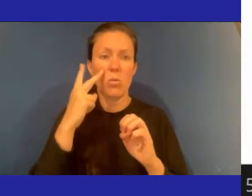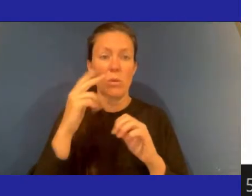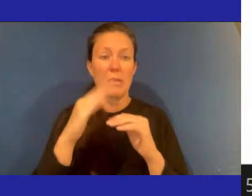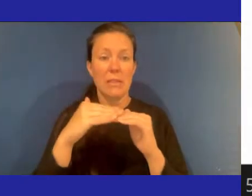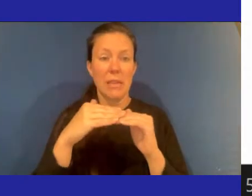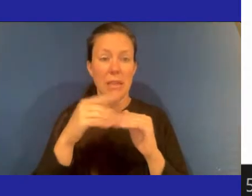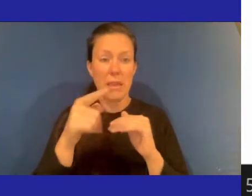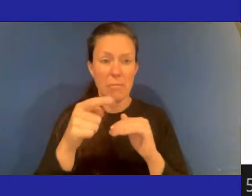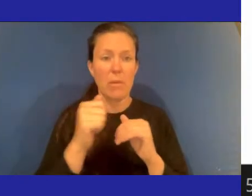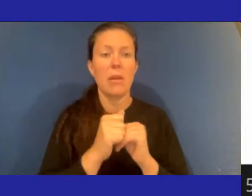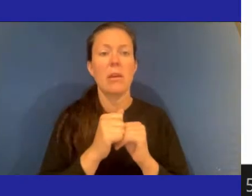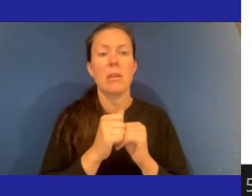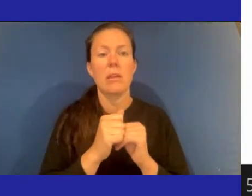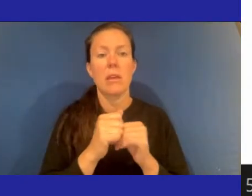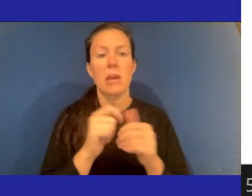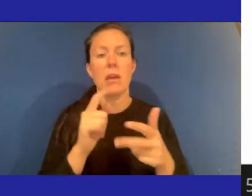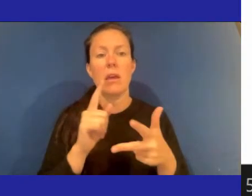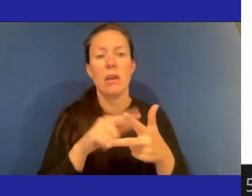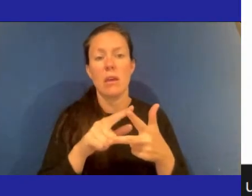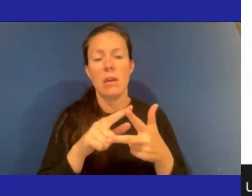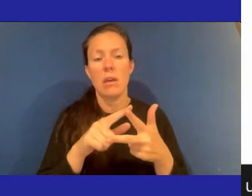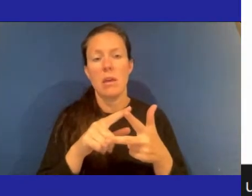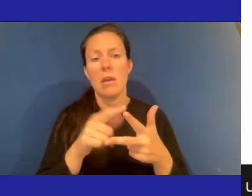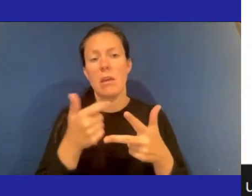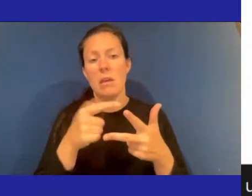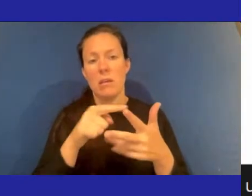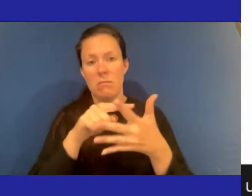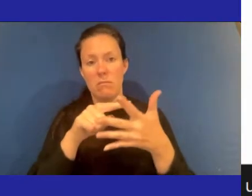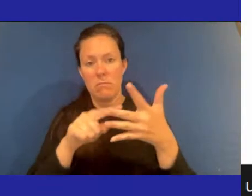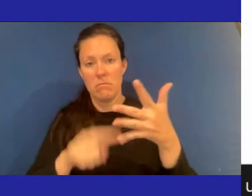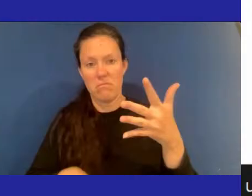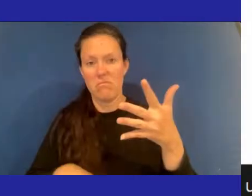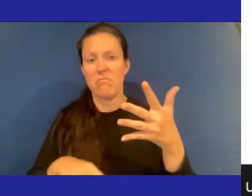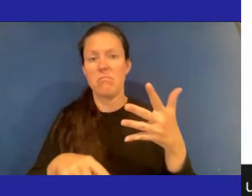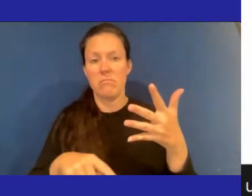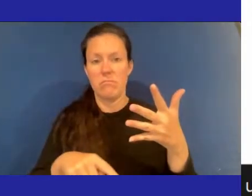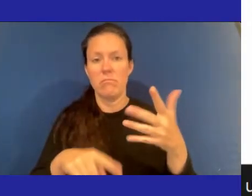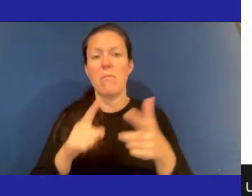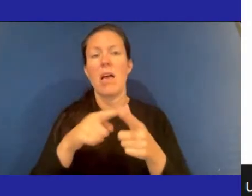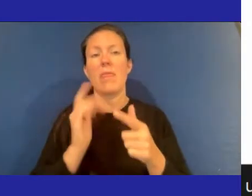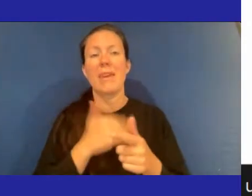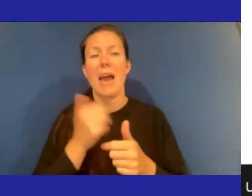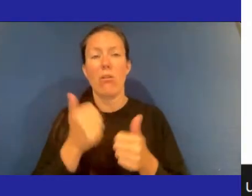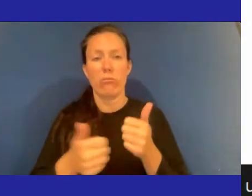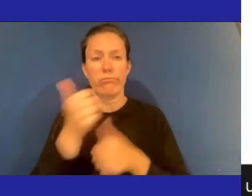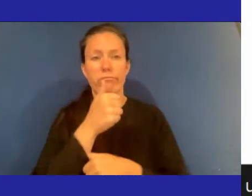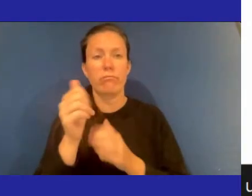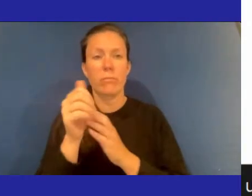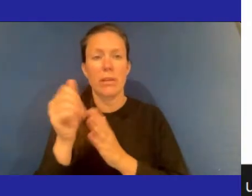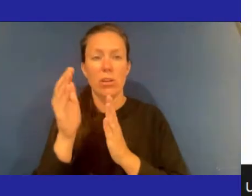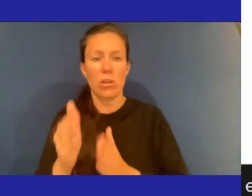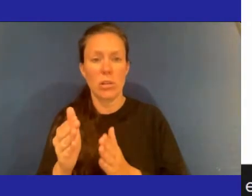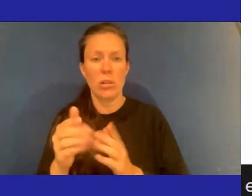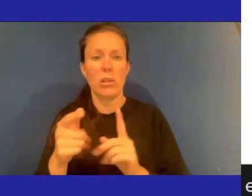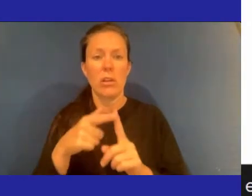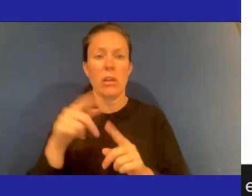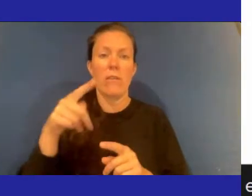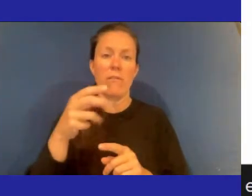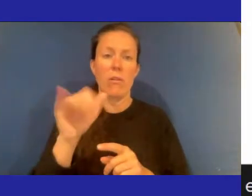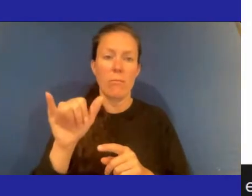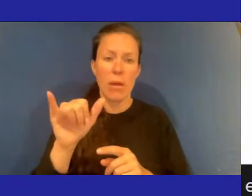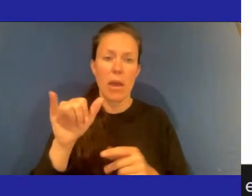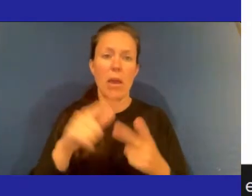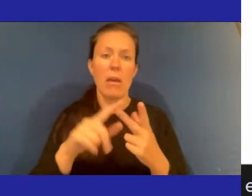substantive criteria, and the evaluation committee, which was composed of senior leadership from clinical pathology, lab